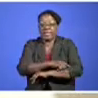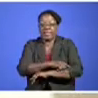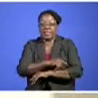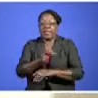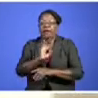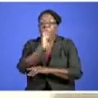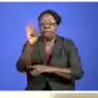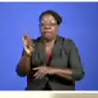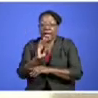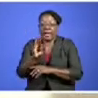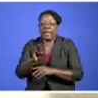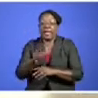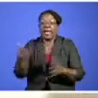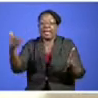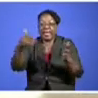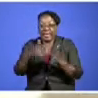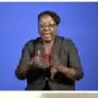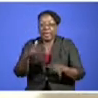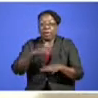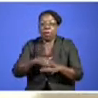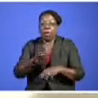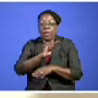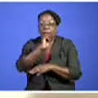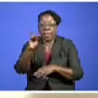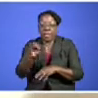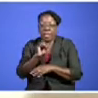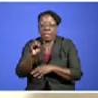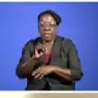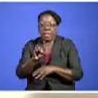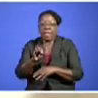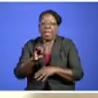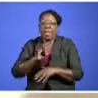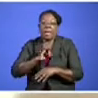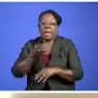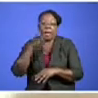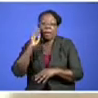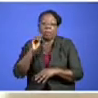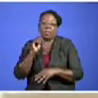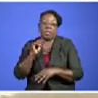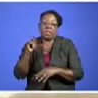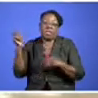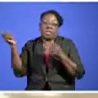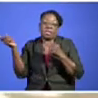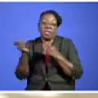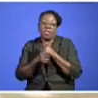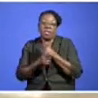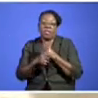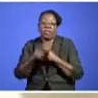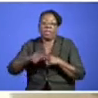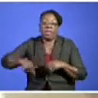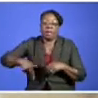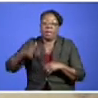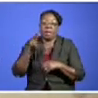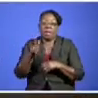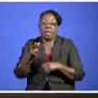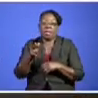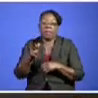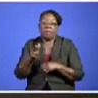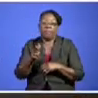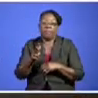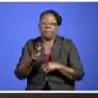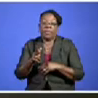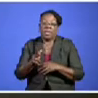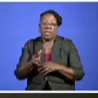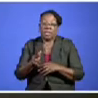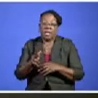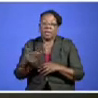Friday and Monday. Monday they came in and I was assaulted with a gun. I had it